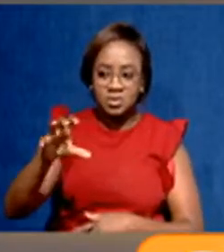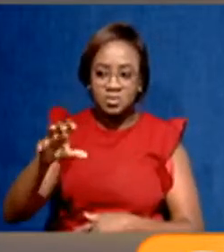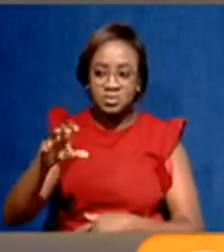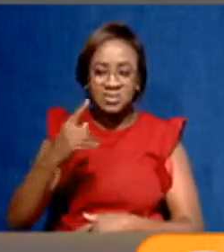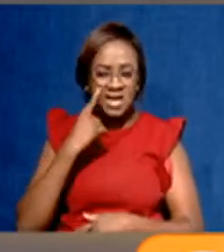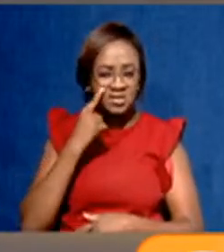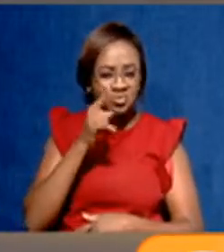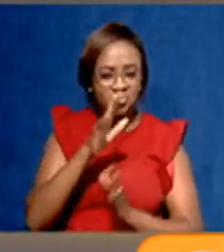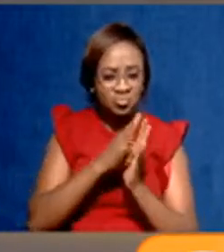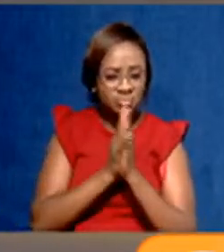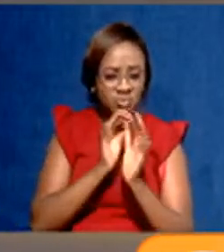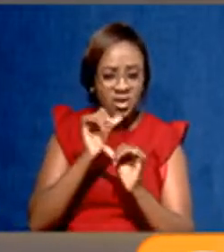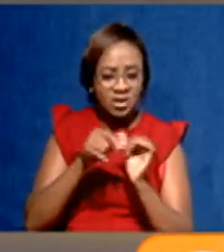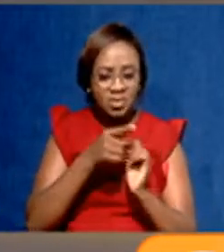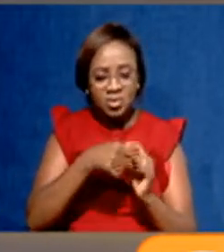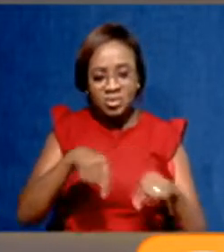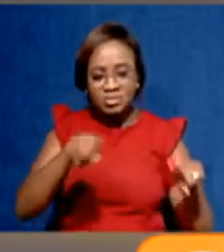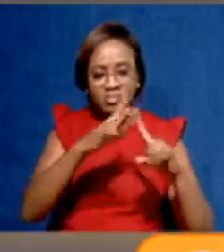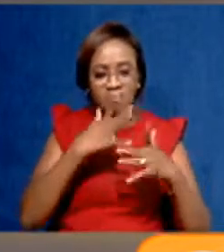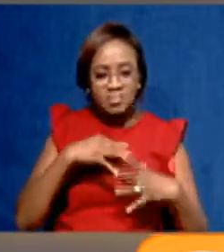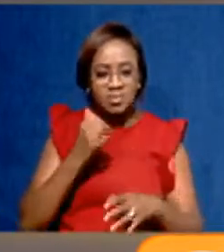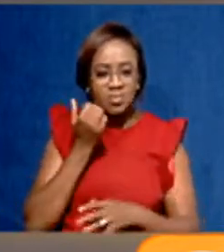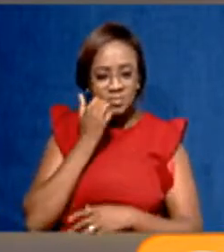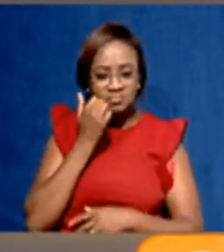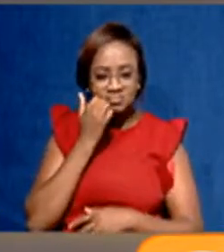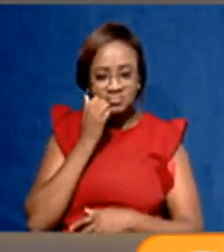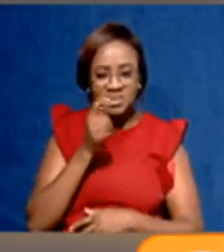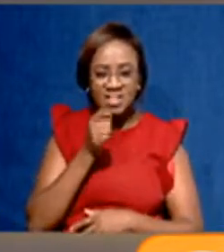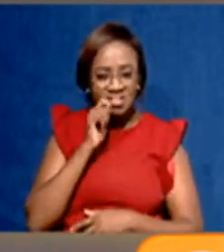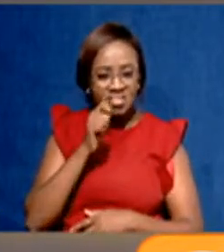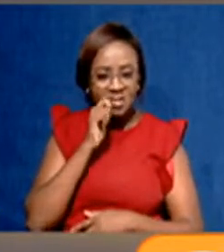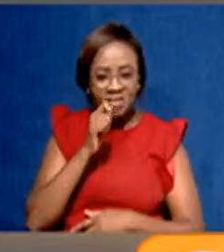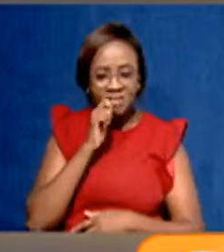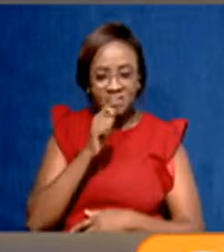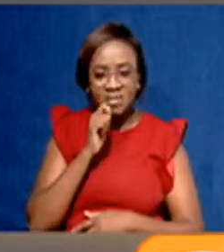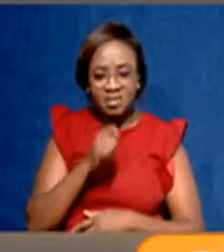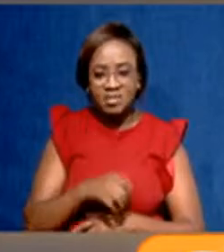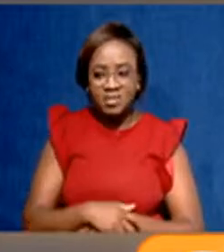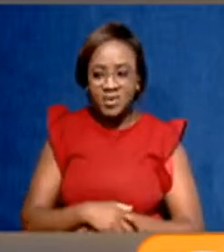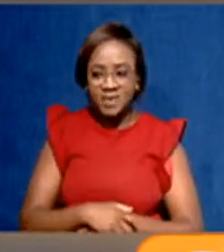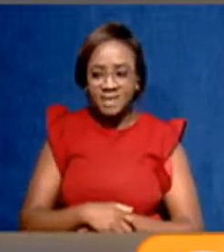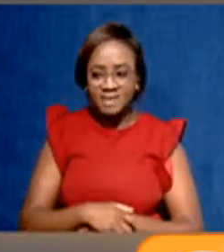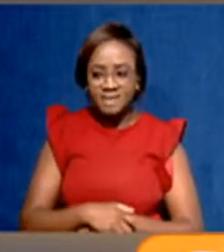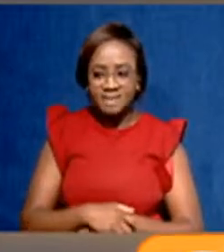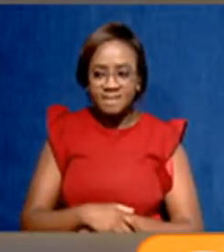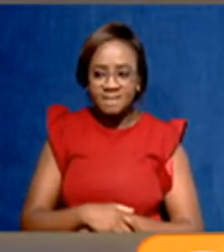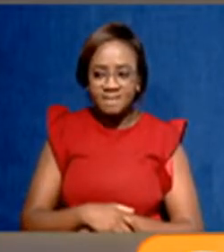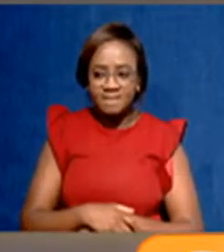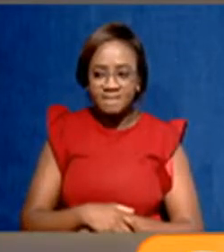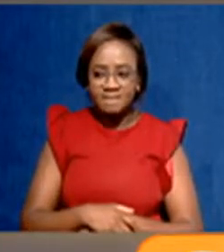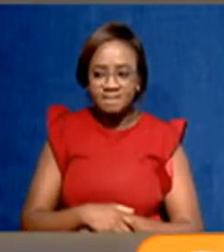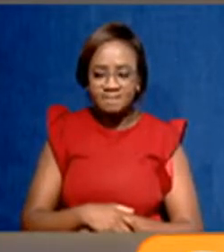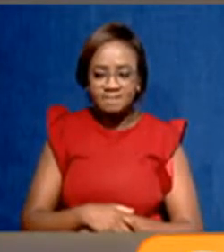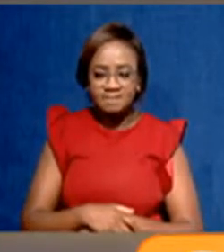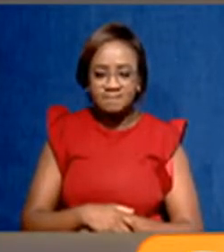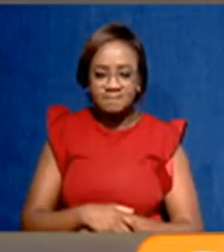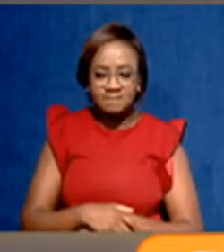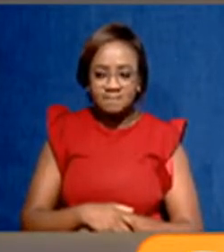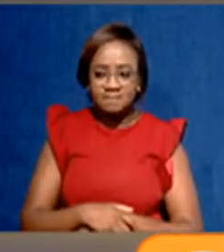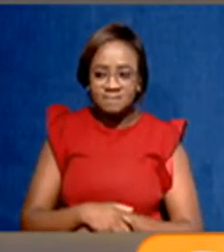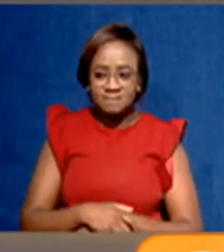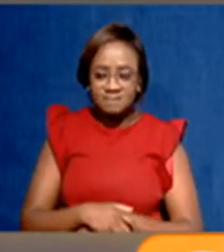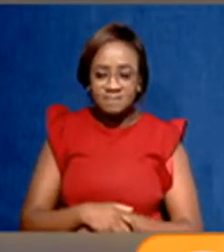a story of people getting disease after consuming some meat inspected